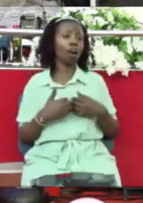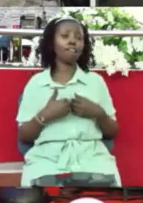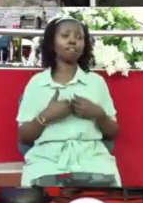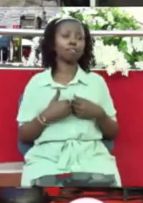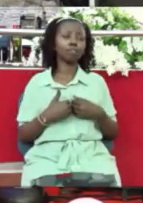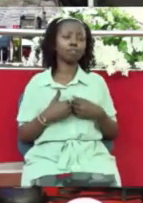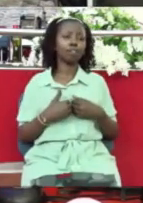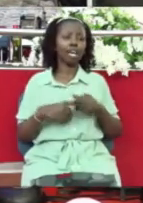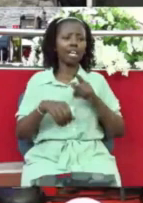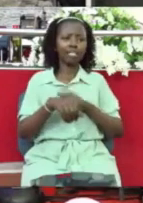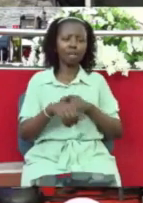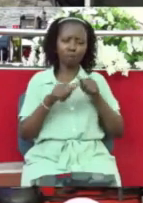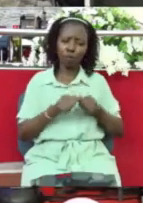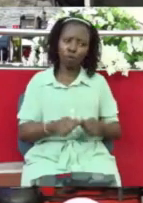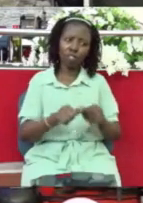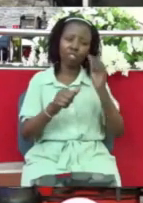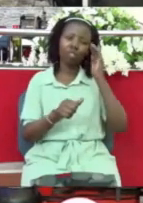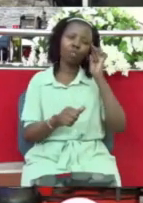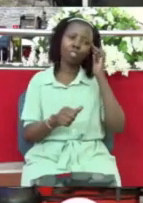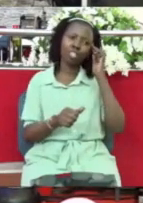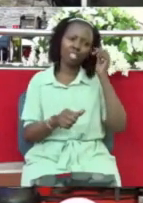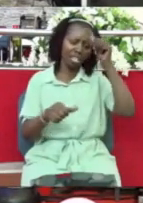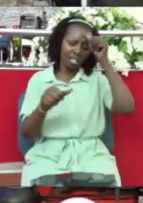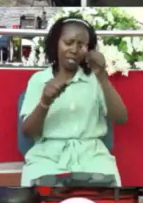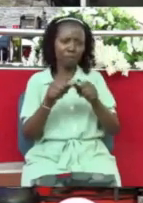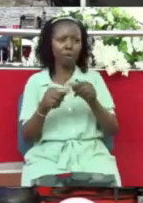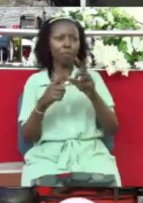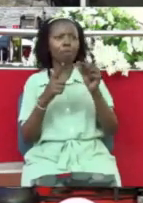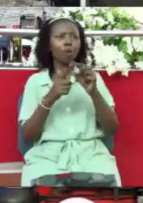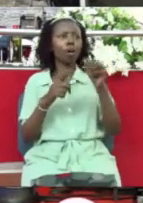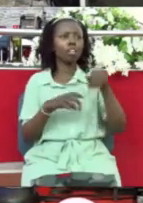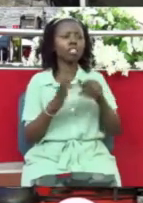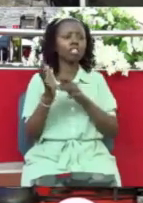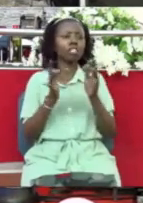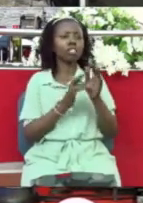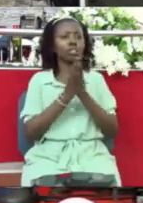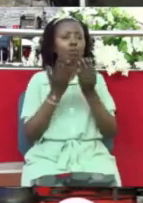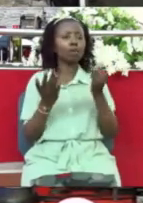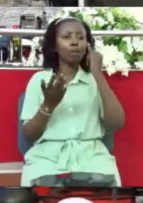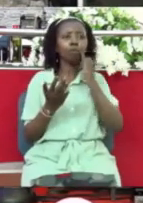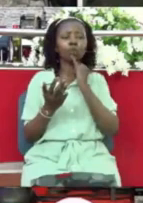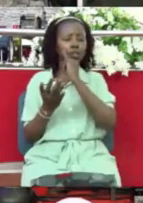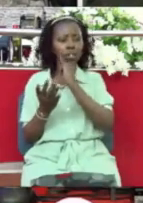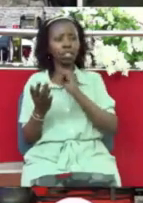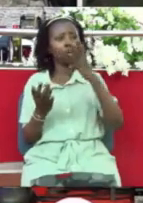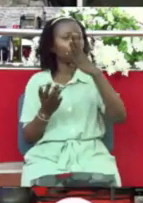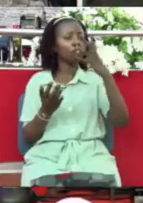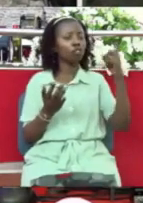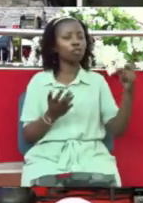And as we do, let's remember the words in Isaiah 41 verse 15.